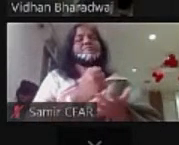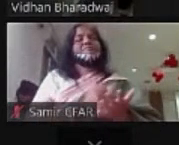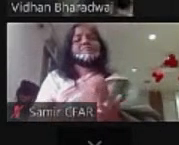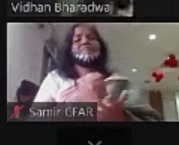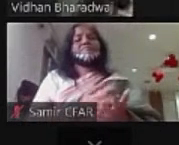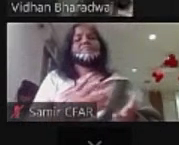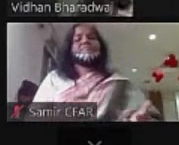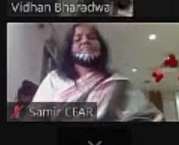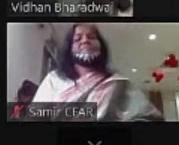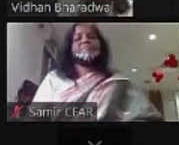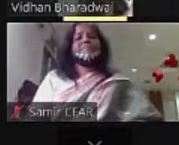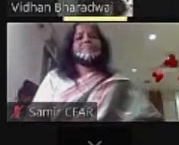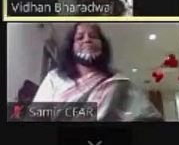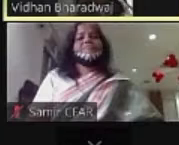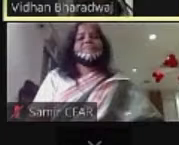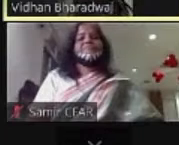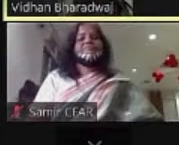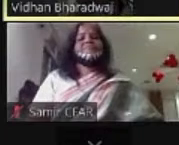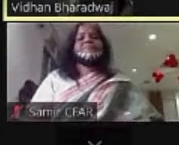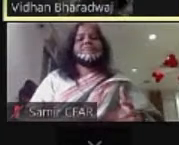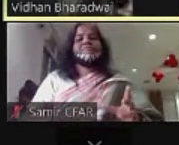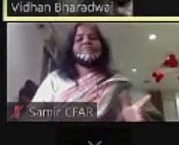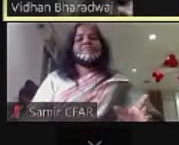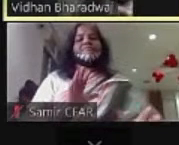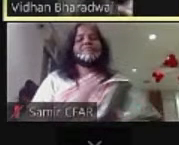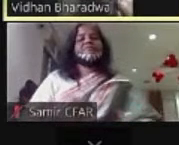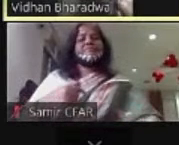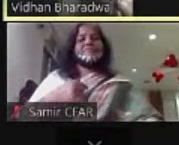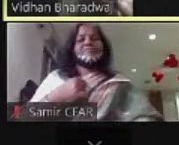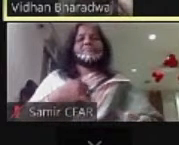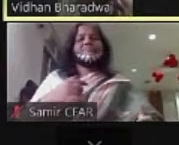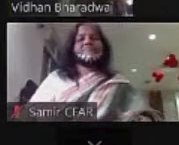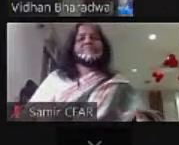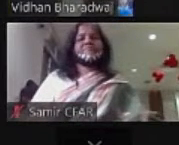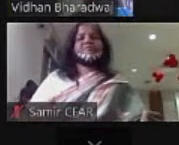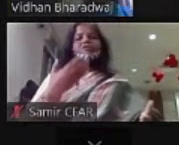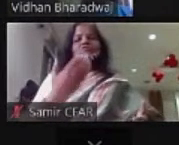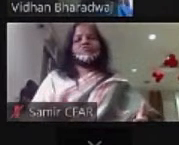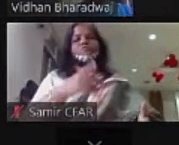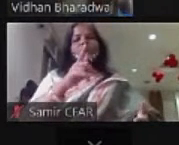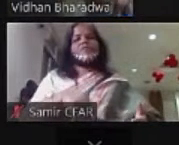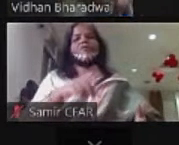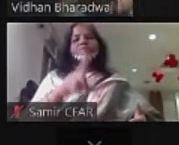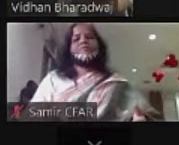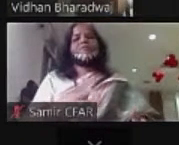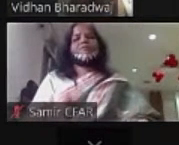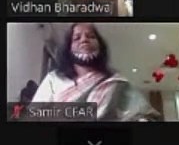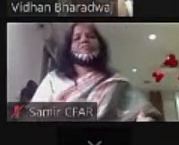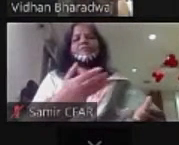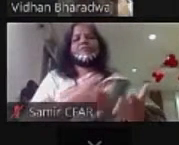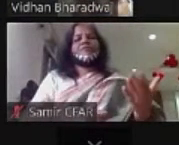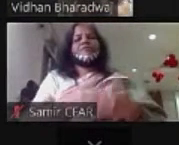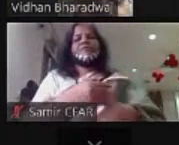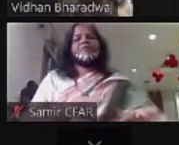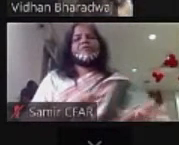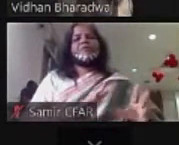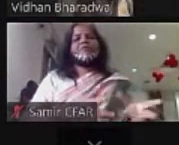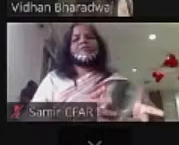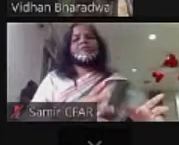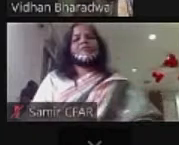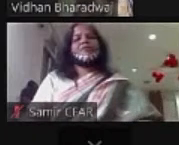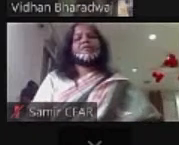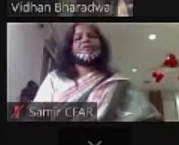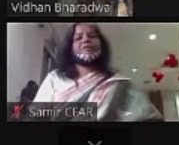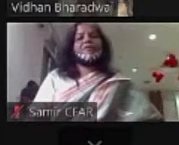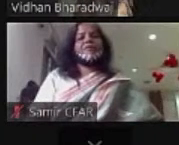Now, due to CFR's motivation, I had been working on this issue, and with regard to